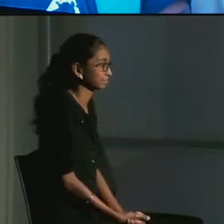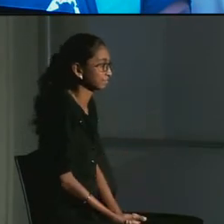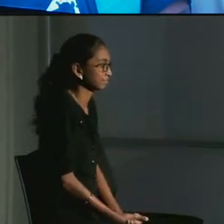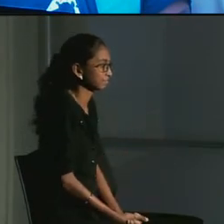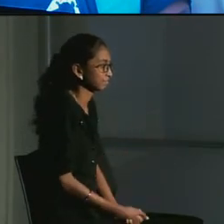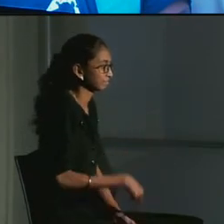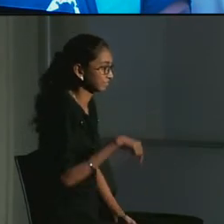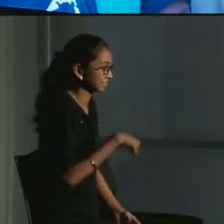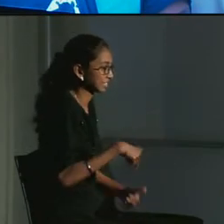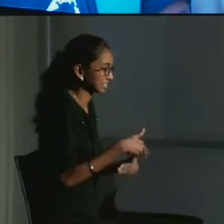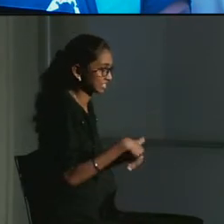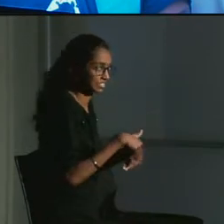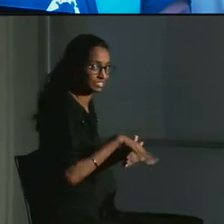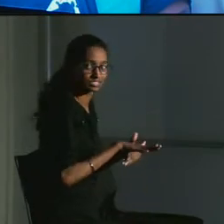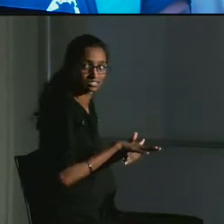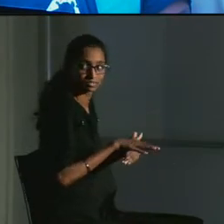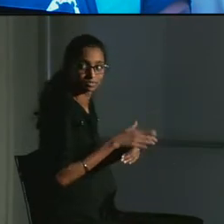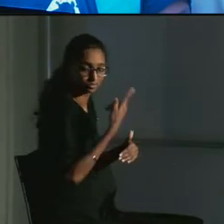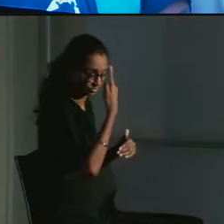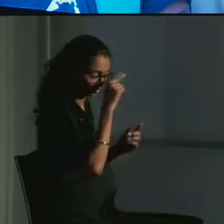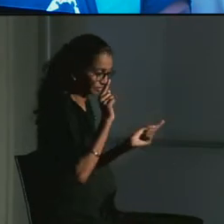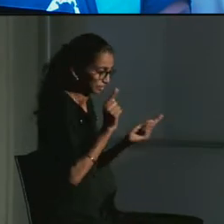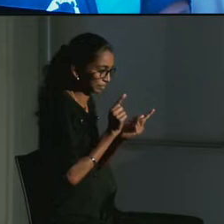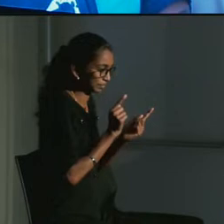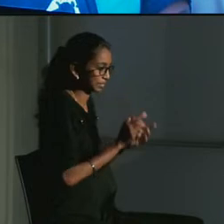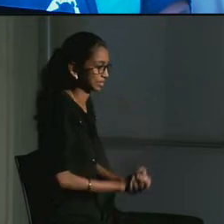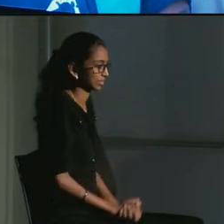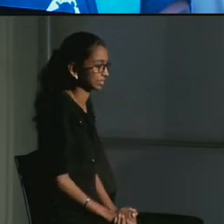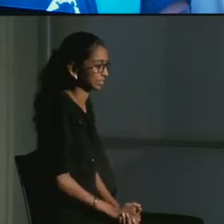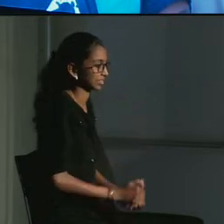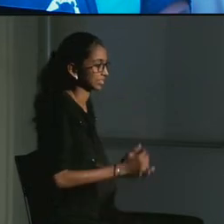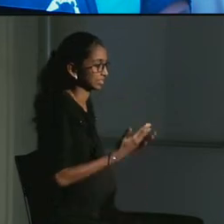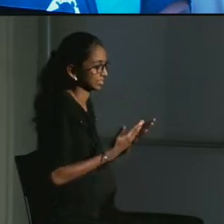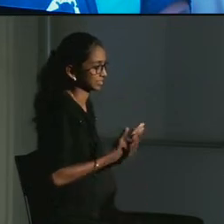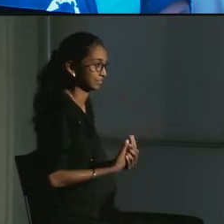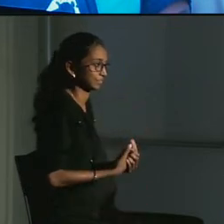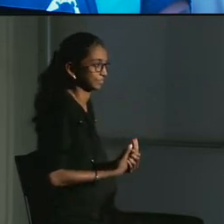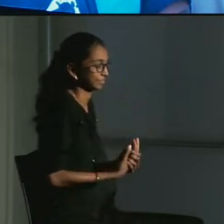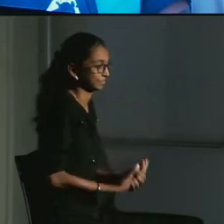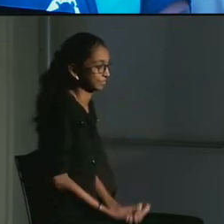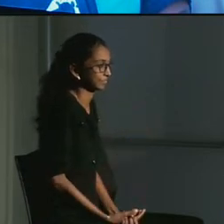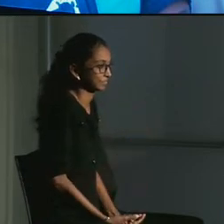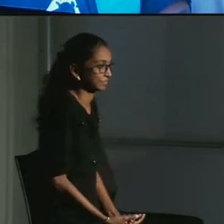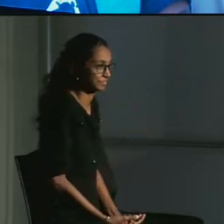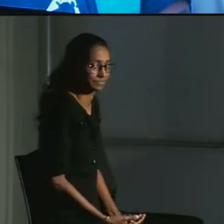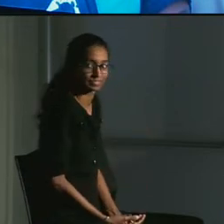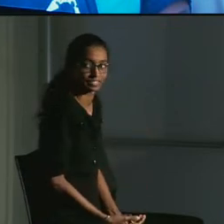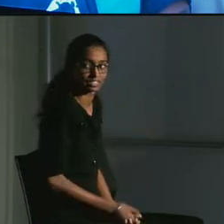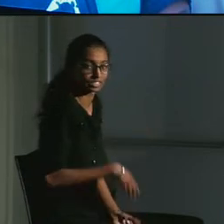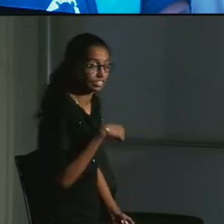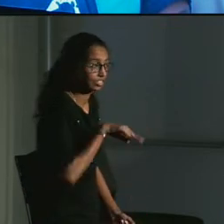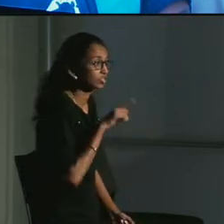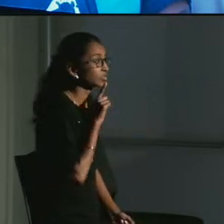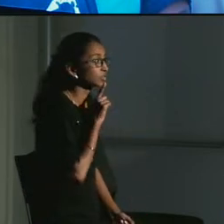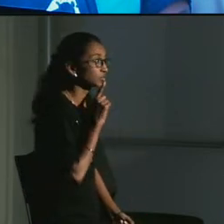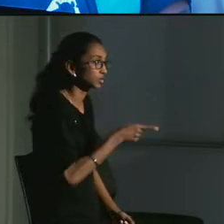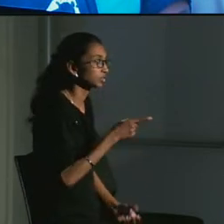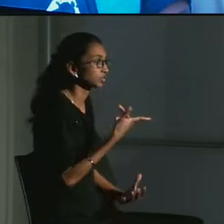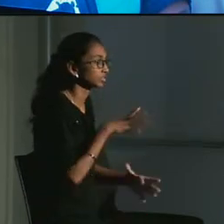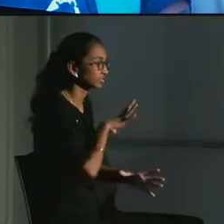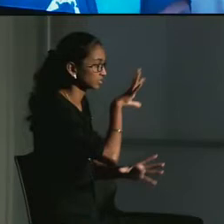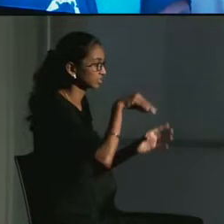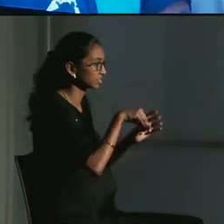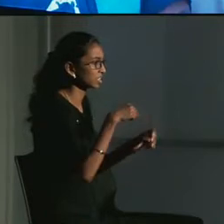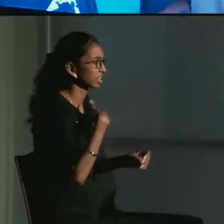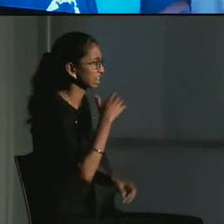that is yet to meet and serve. And maybe that's the whole premise of I Never